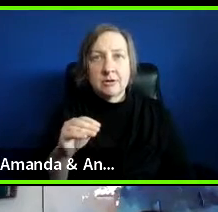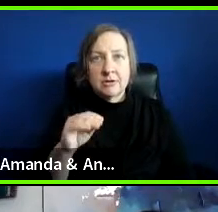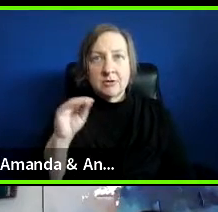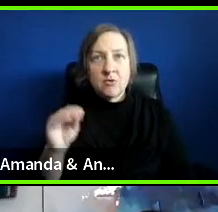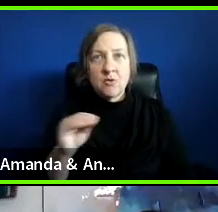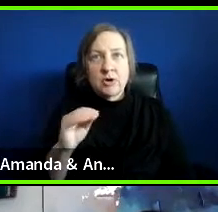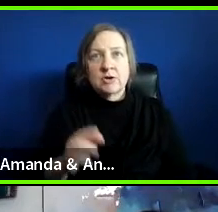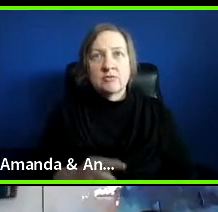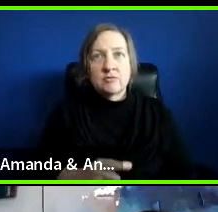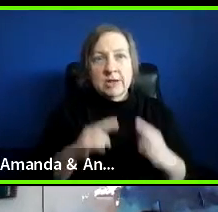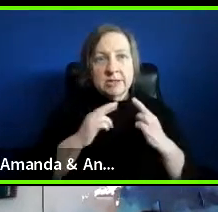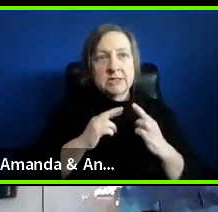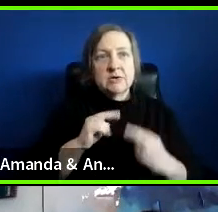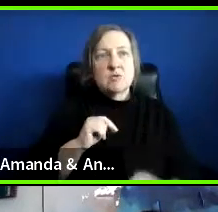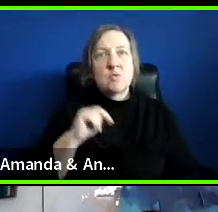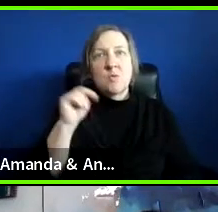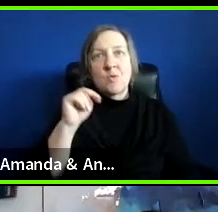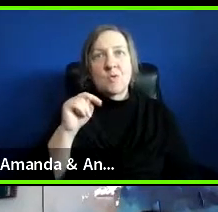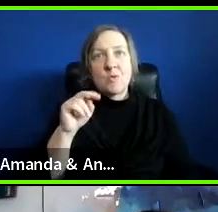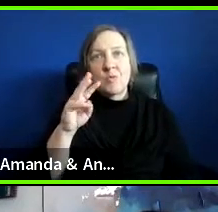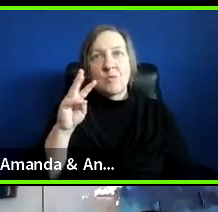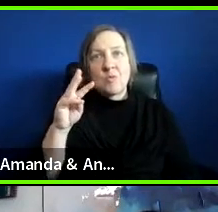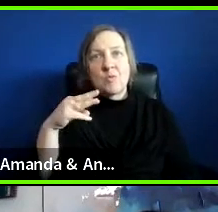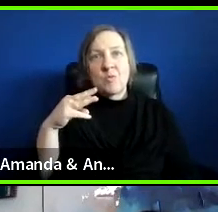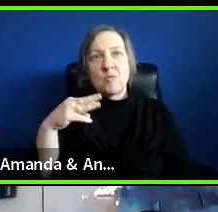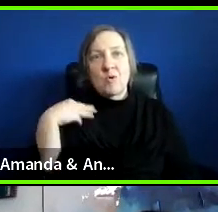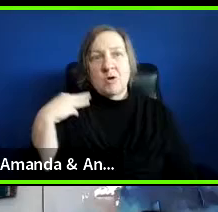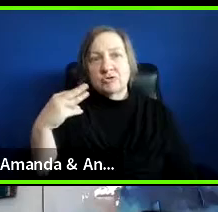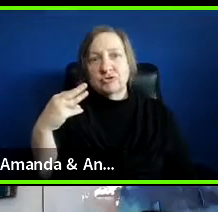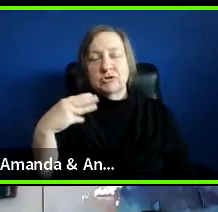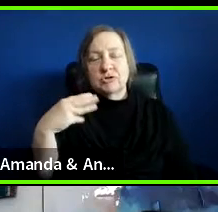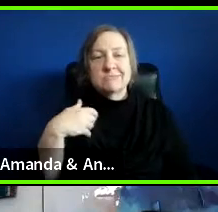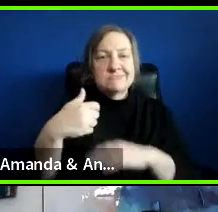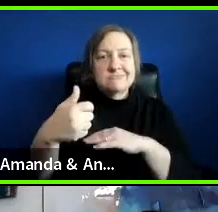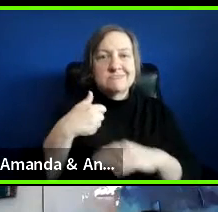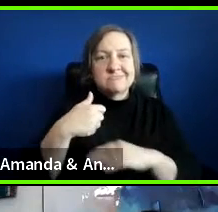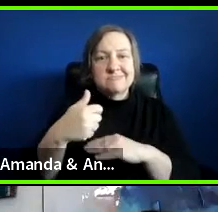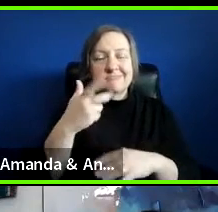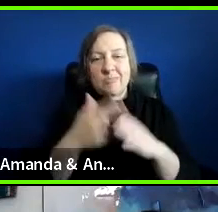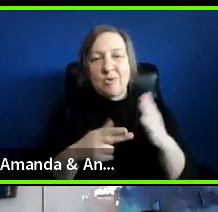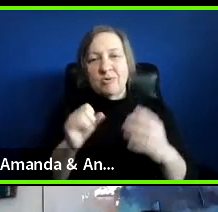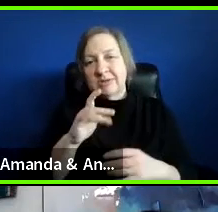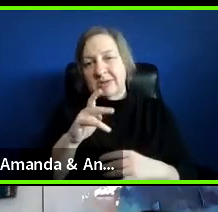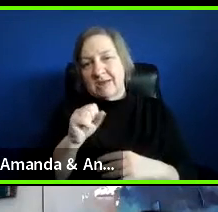resident who works in Washington, so kind of commute both ways every day, represents the both sides.